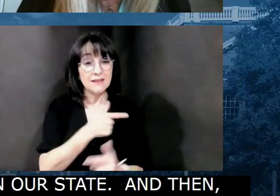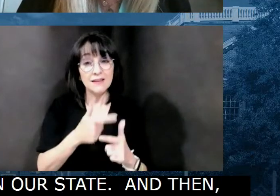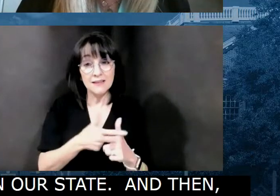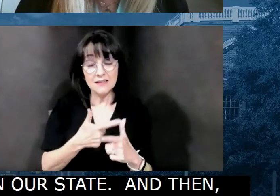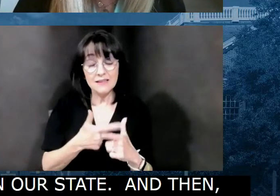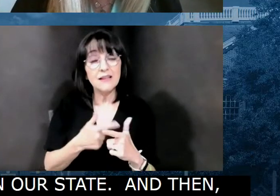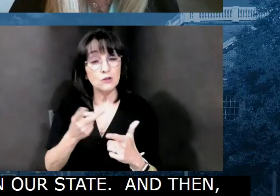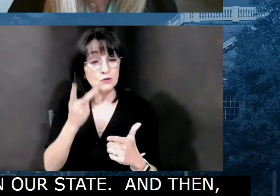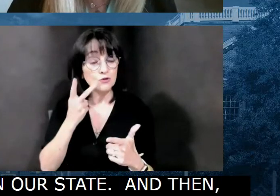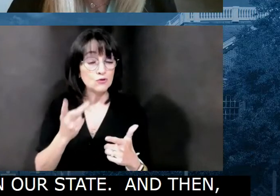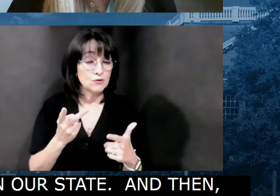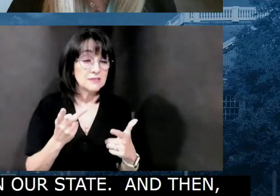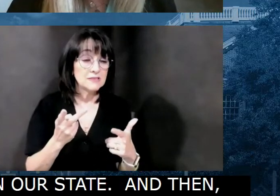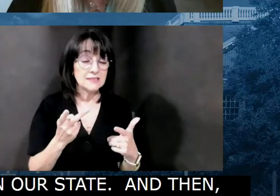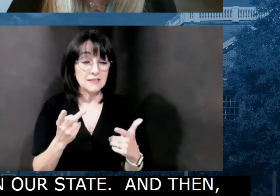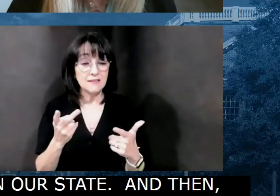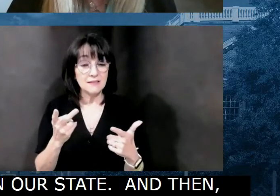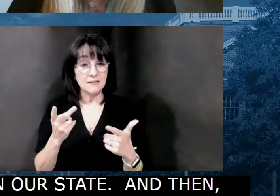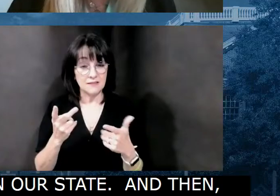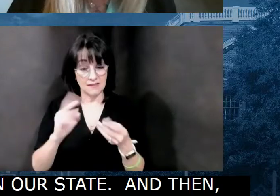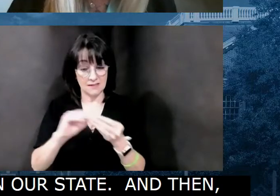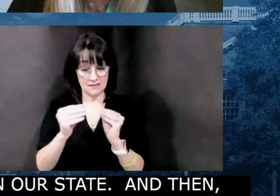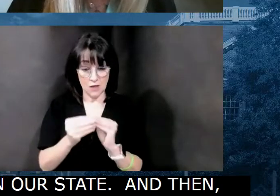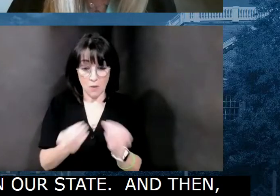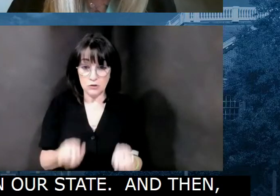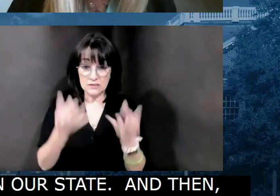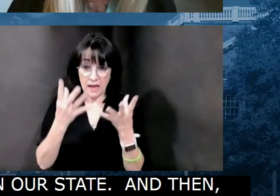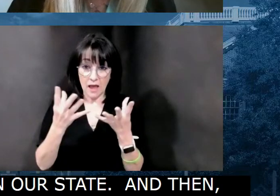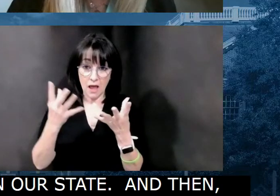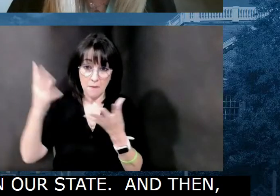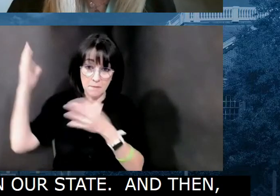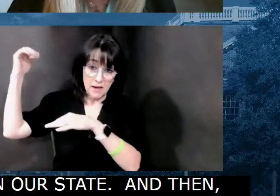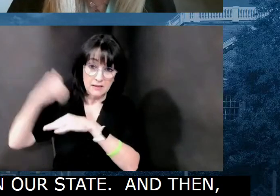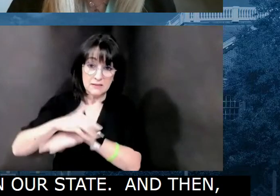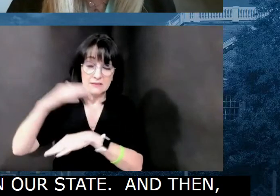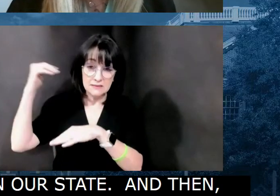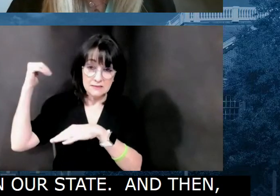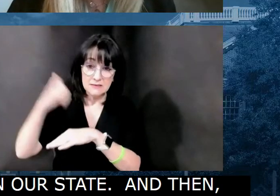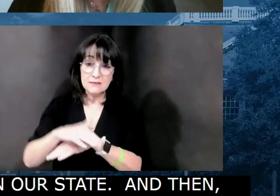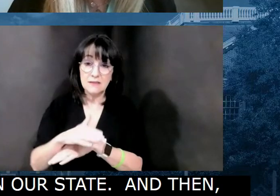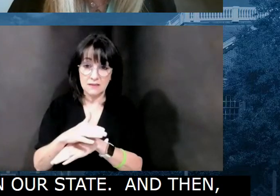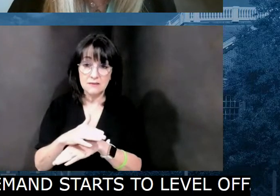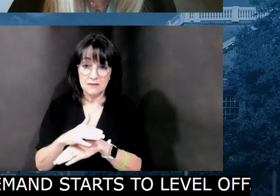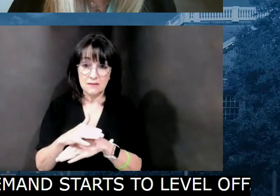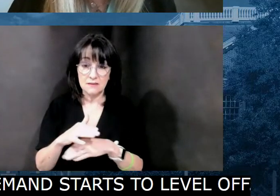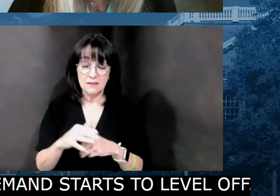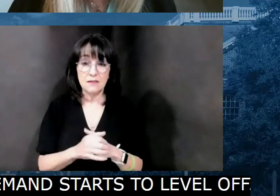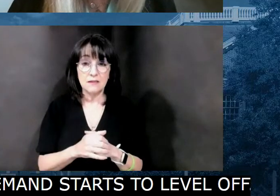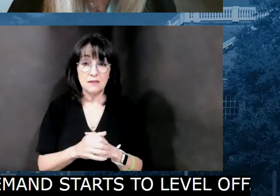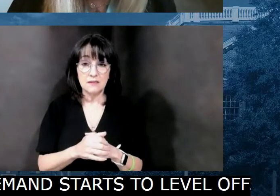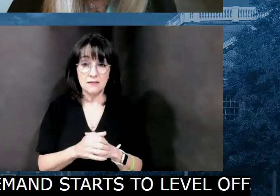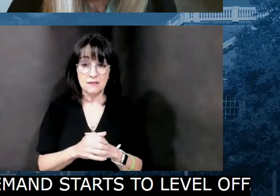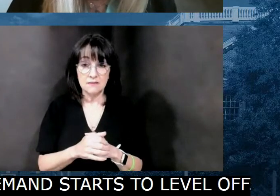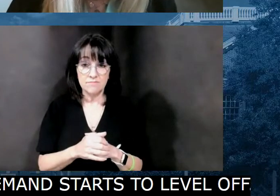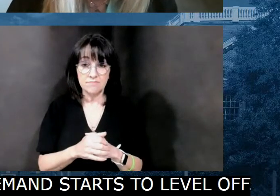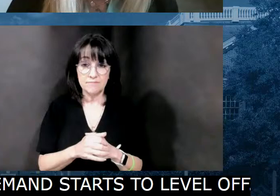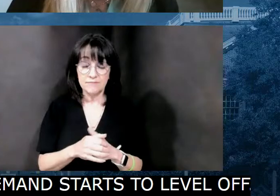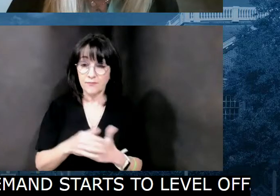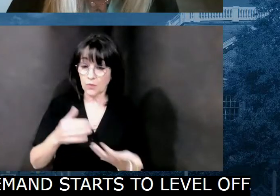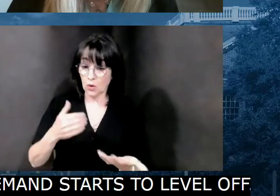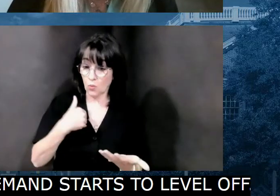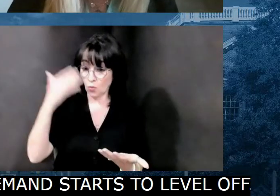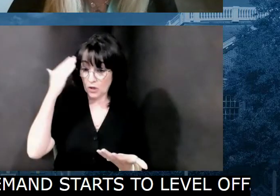the way. Eventually, we were turning down vaccines from CDC. And then as